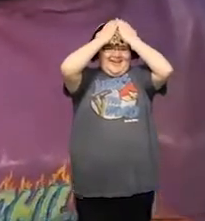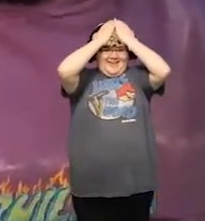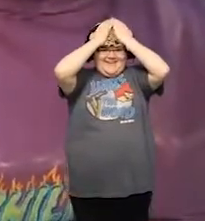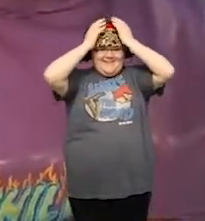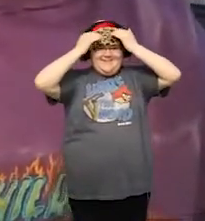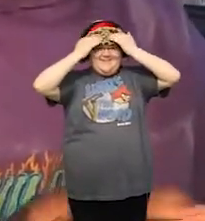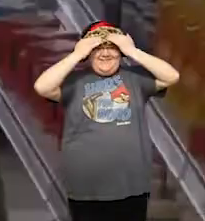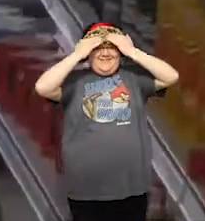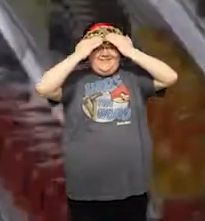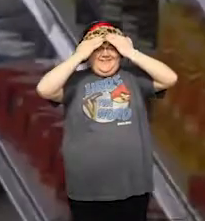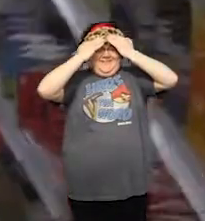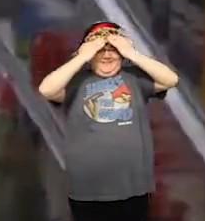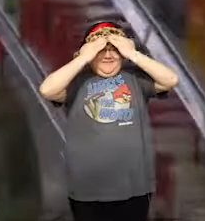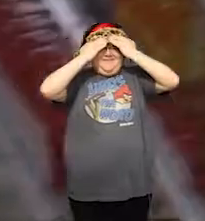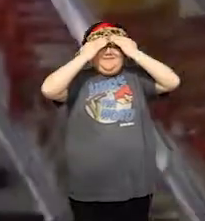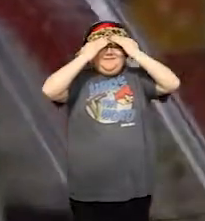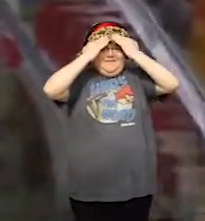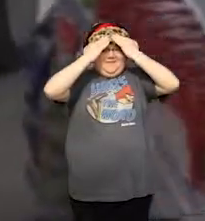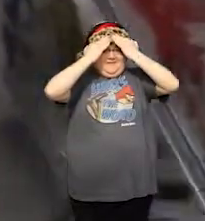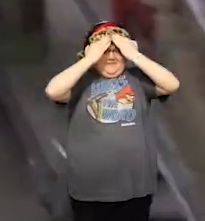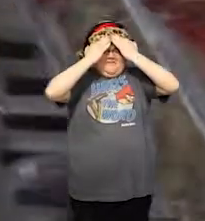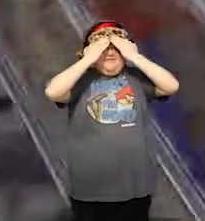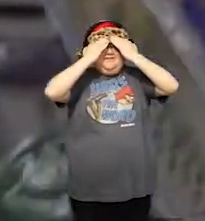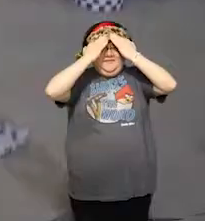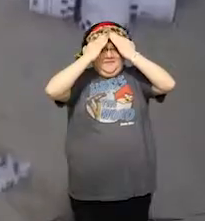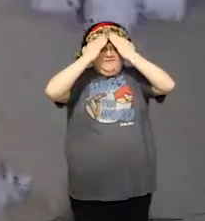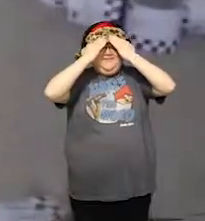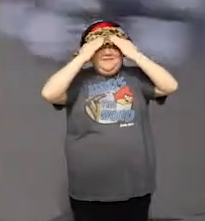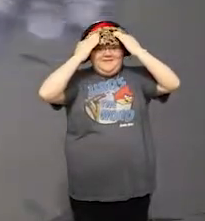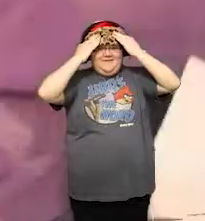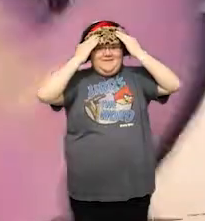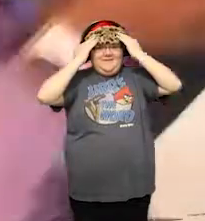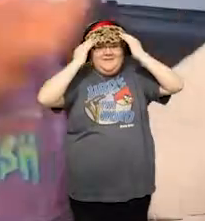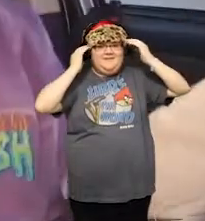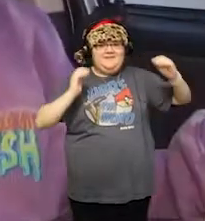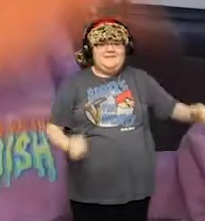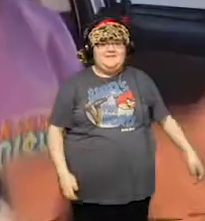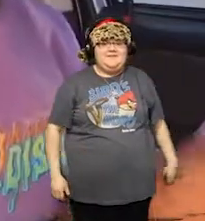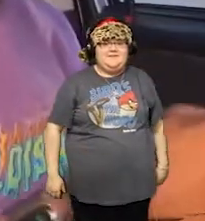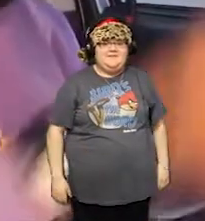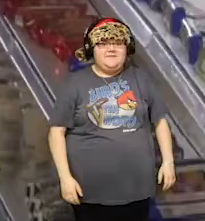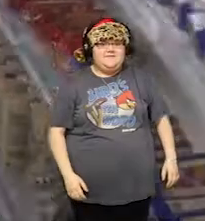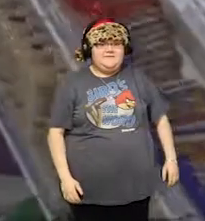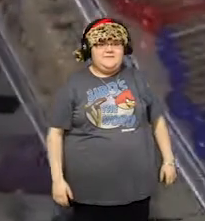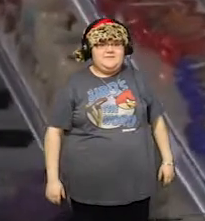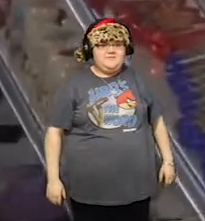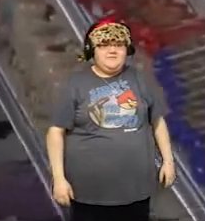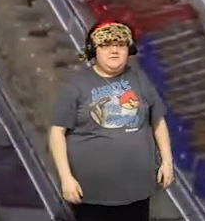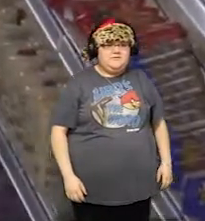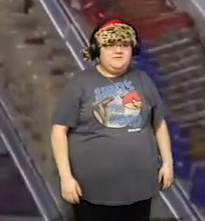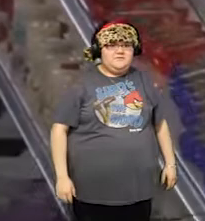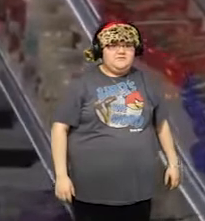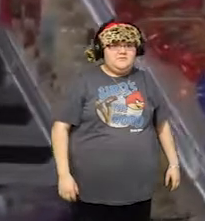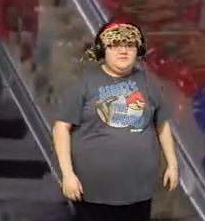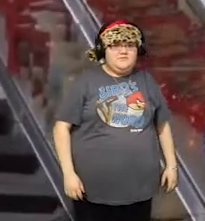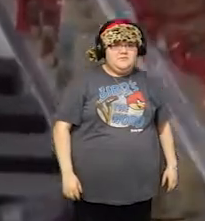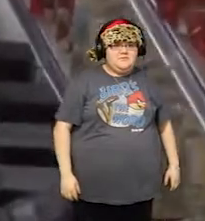Jay, we'll find me a son. Well done now, we'll get 18 inflatables, don't you worry. Decaf. Right, there's inflatable here on the right. Okay.